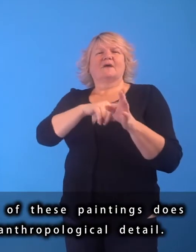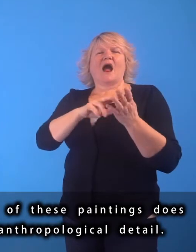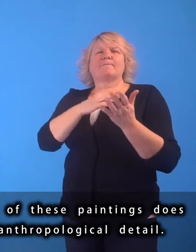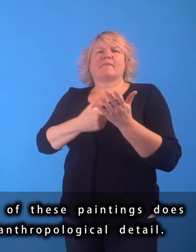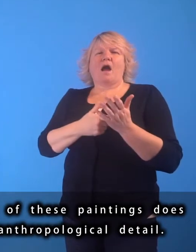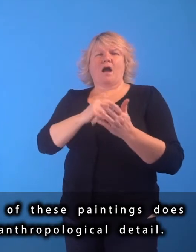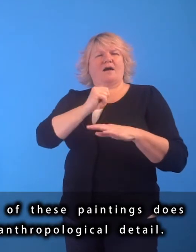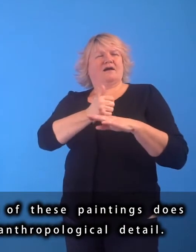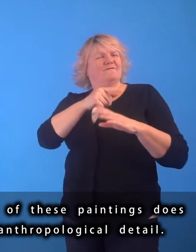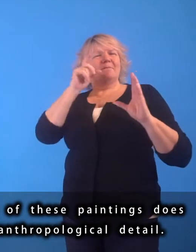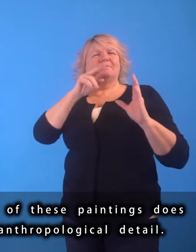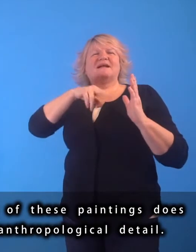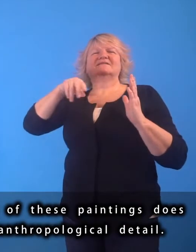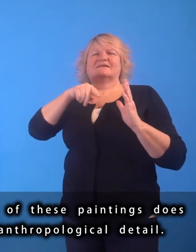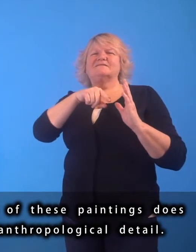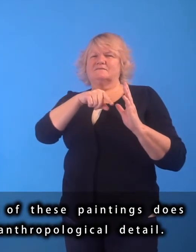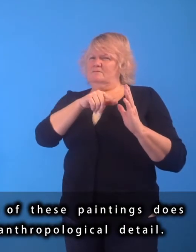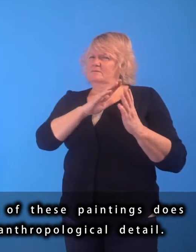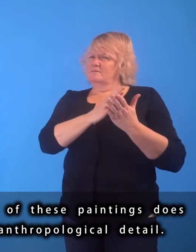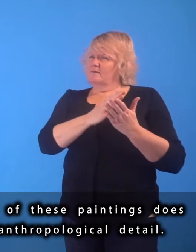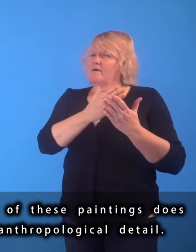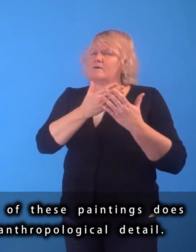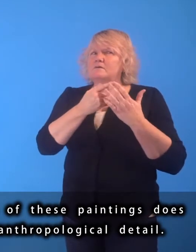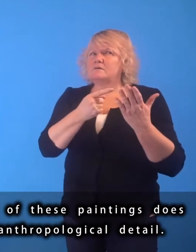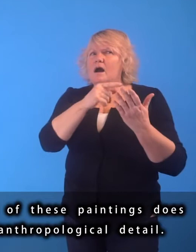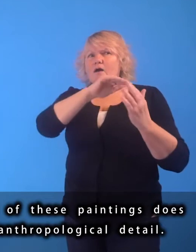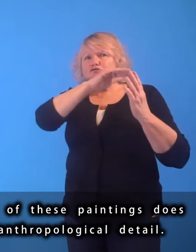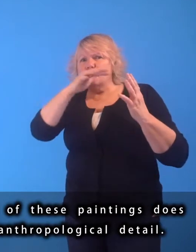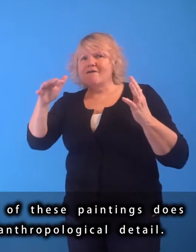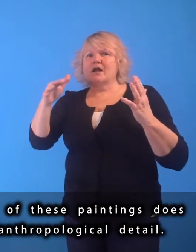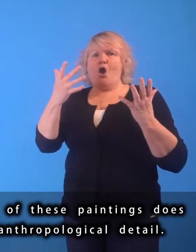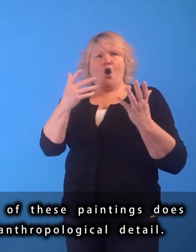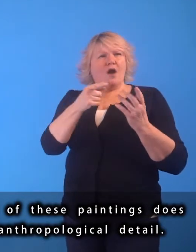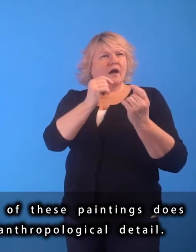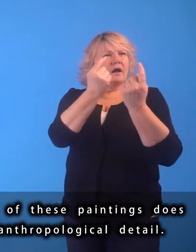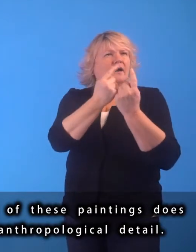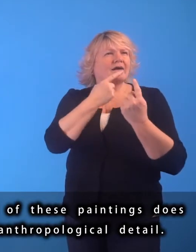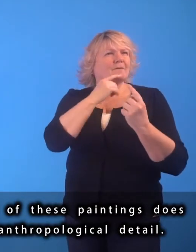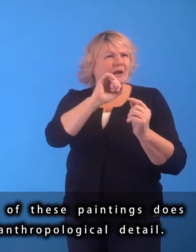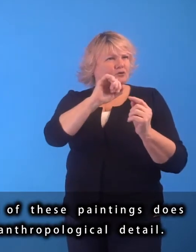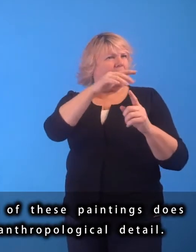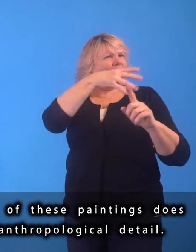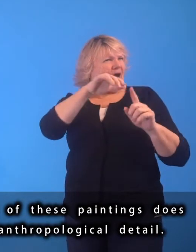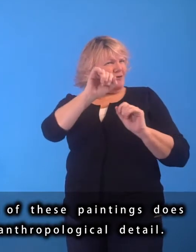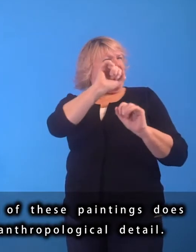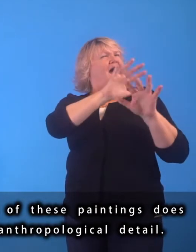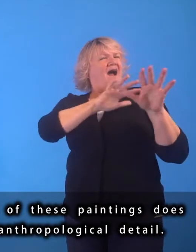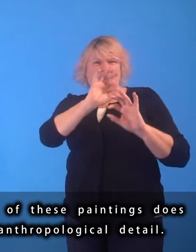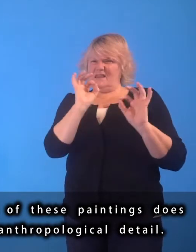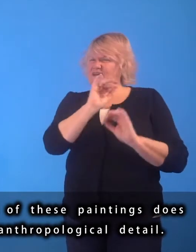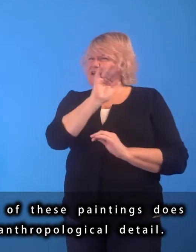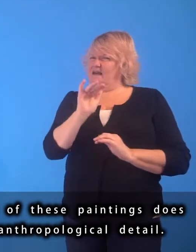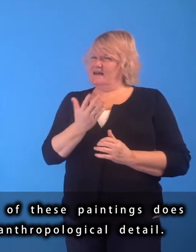Thus, the nominally Myanmar setting of these paintings does not provide any geographical